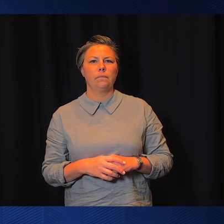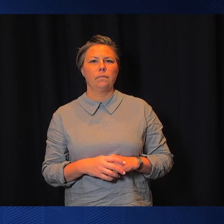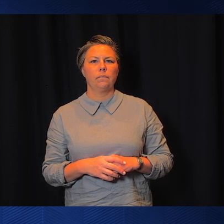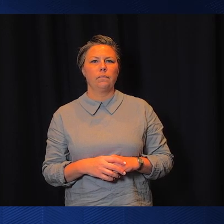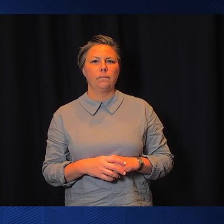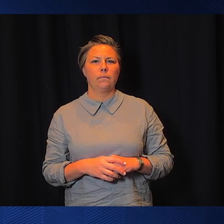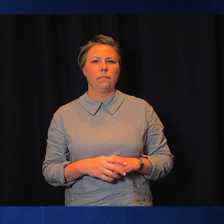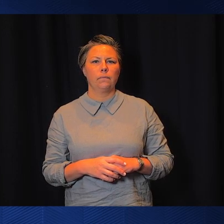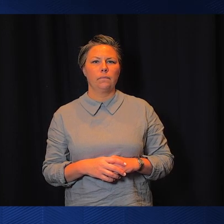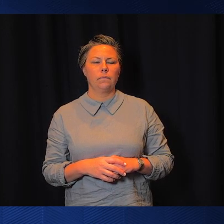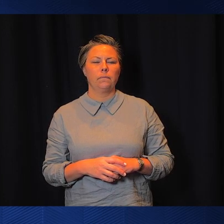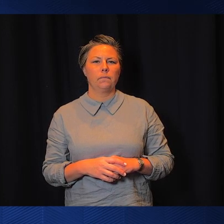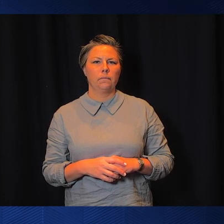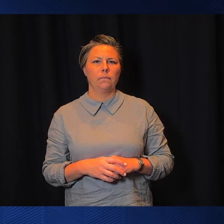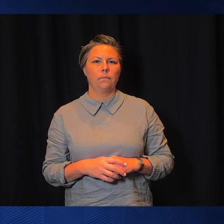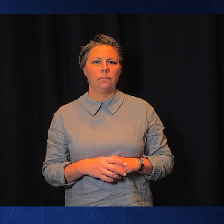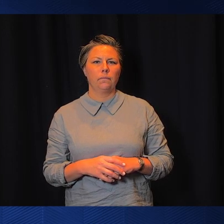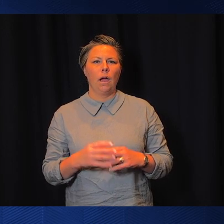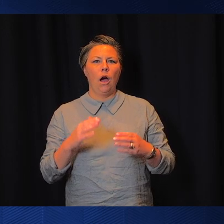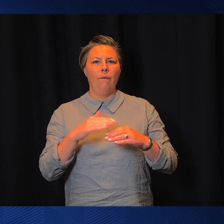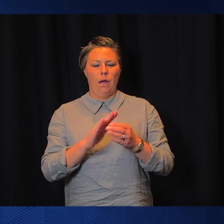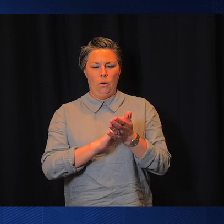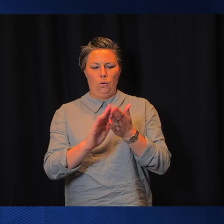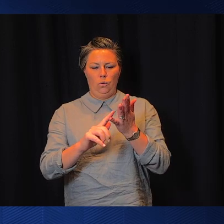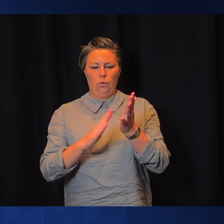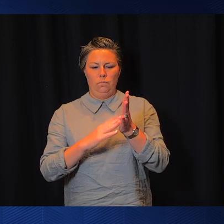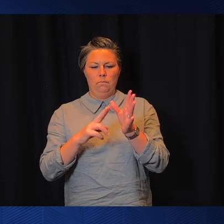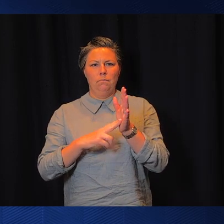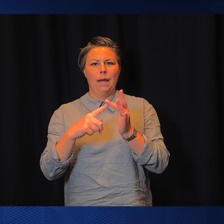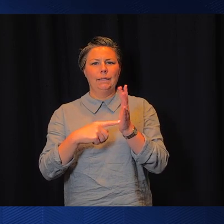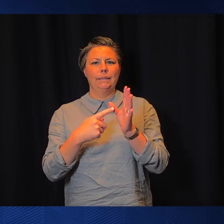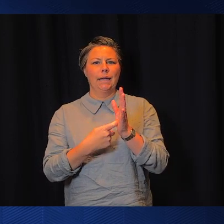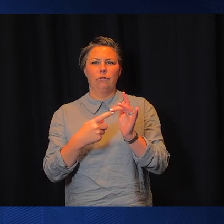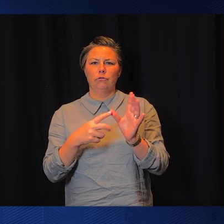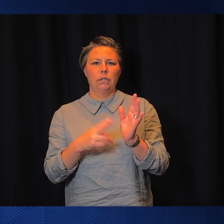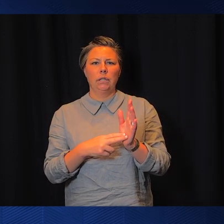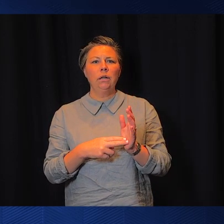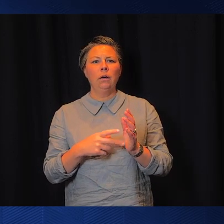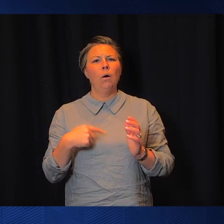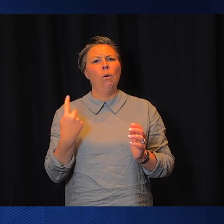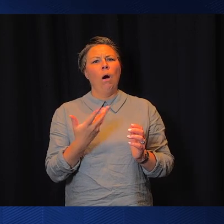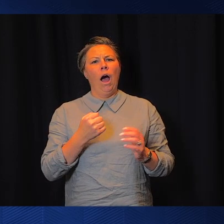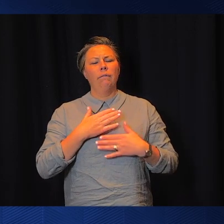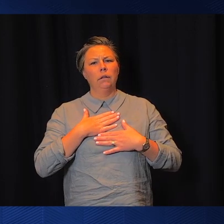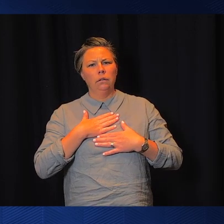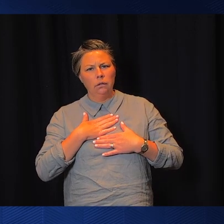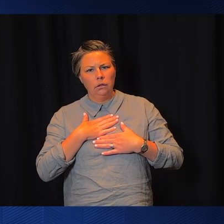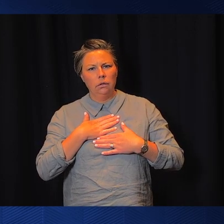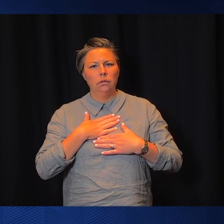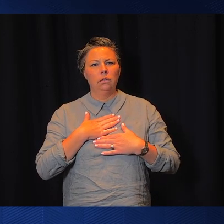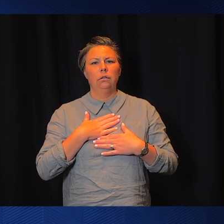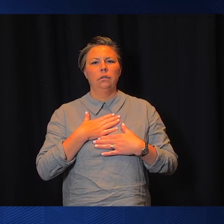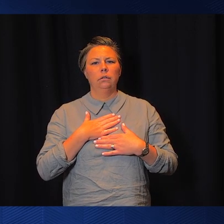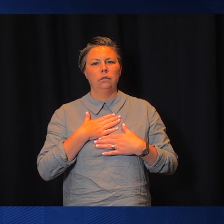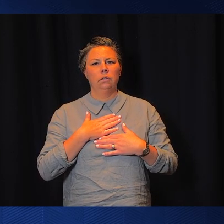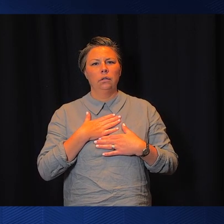what we find is that it's when it comes to humanitarian, everyone has the empathy to talk about